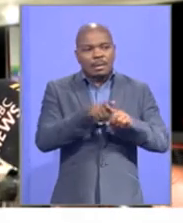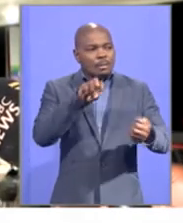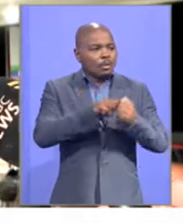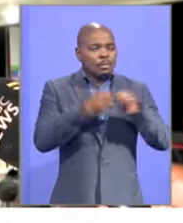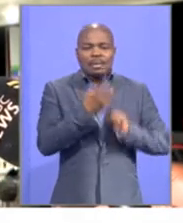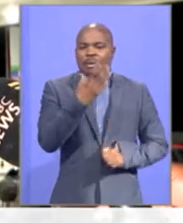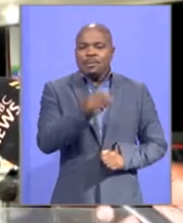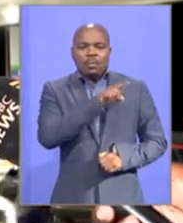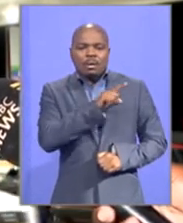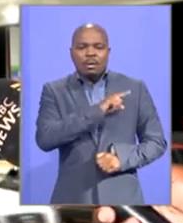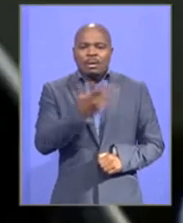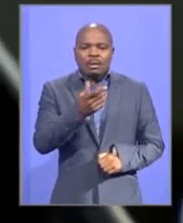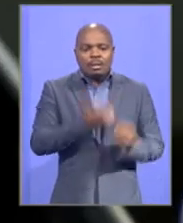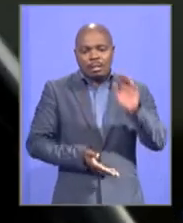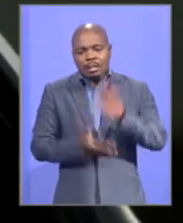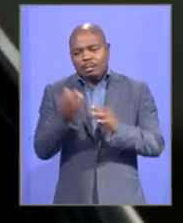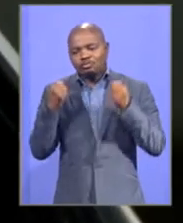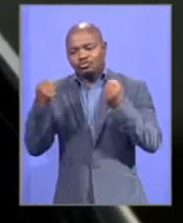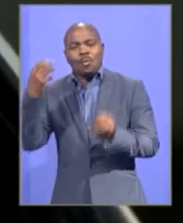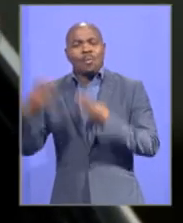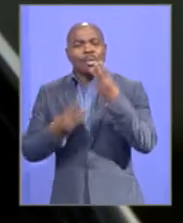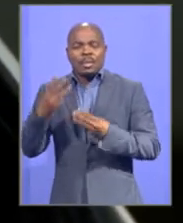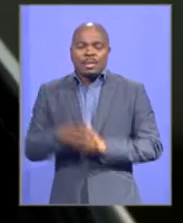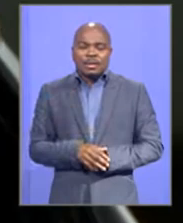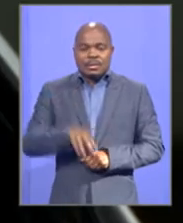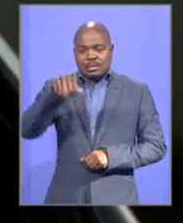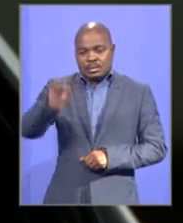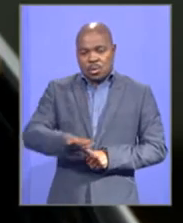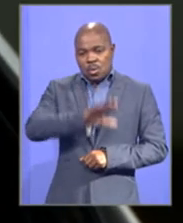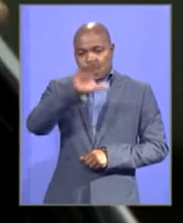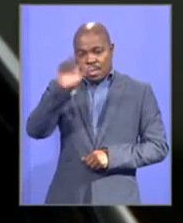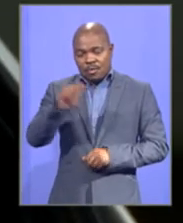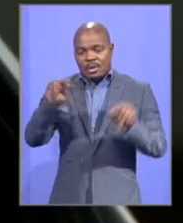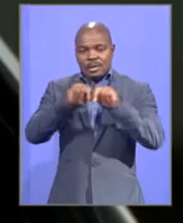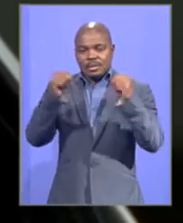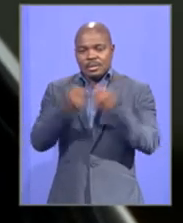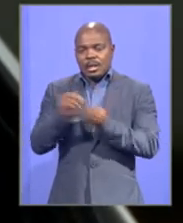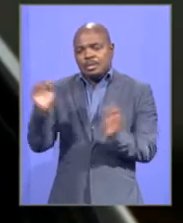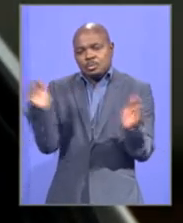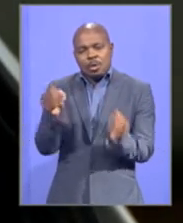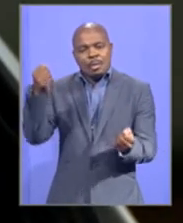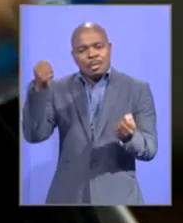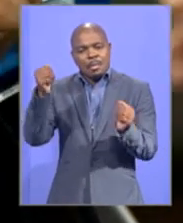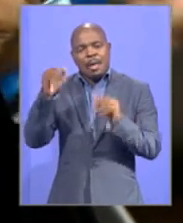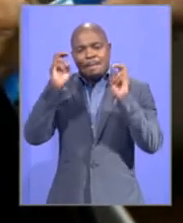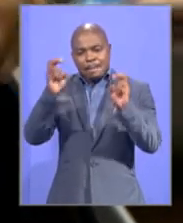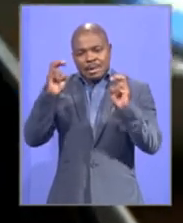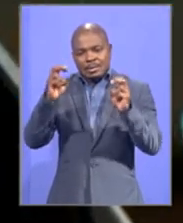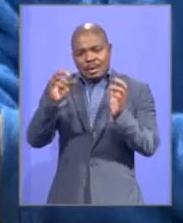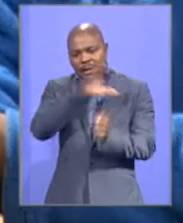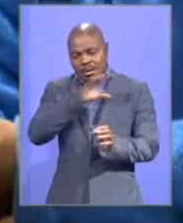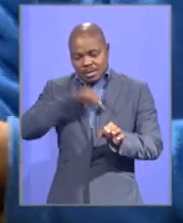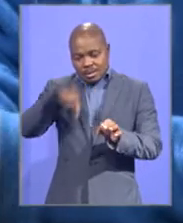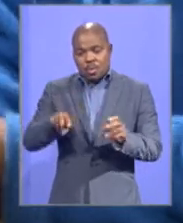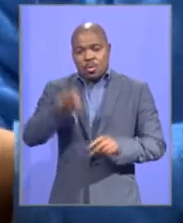ke go ba isa go ditirong. Khabagare South African National Small Bus Operators Council mo Northwest wa re puso e tlhoka go